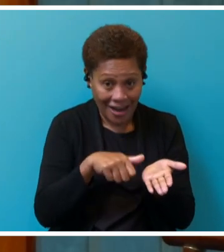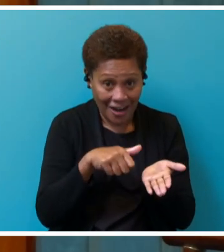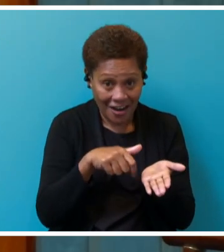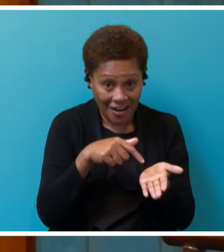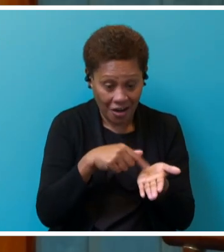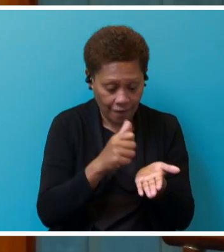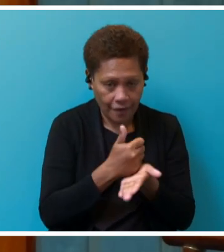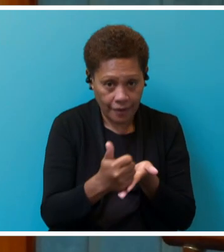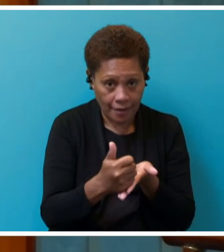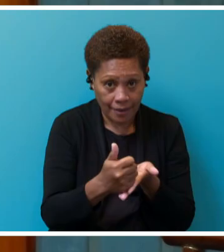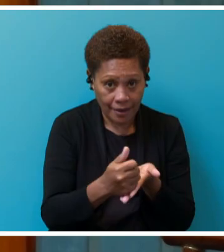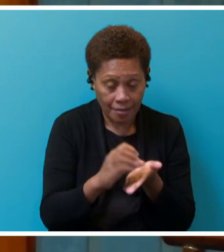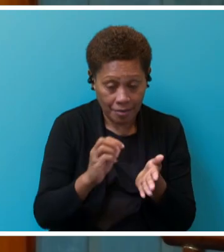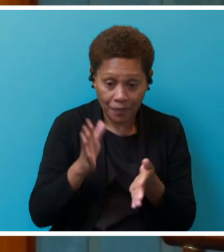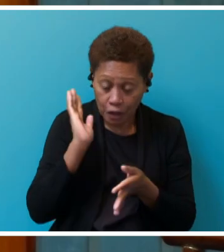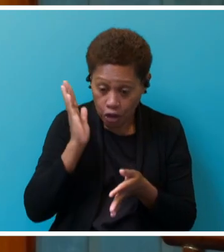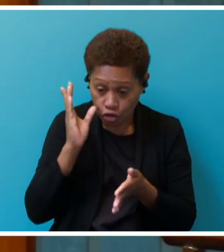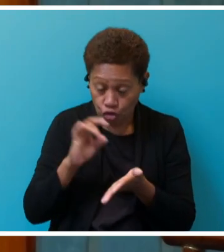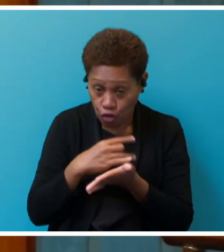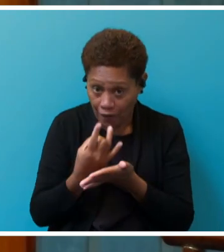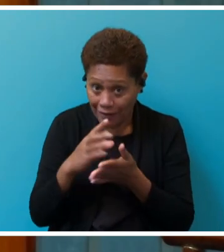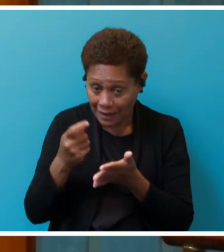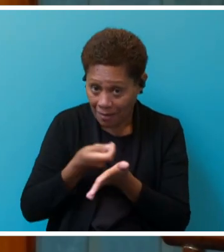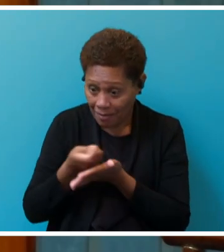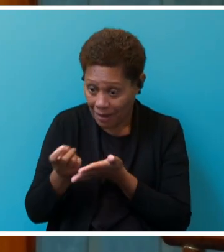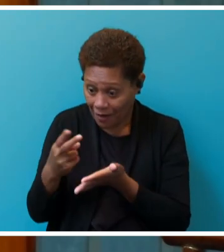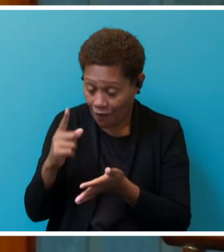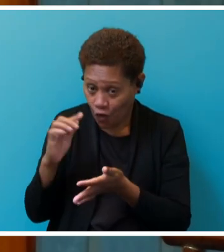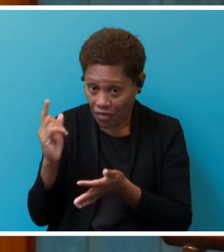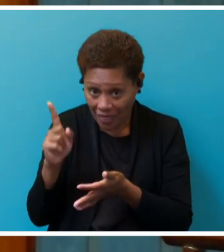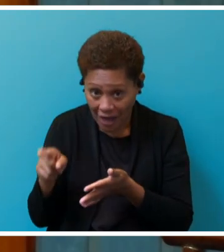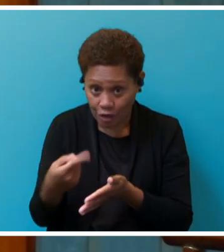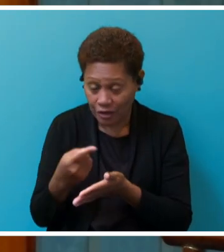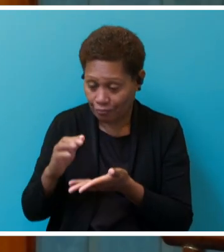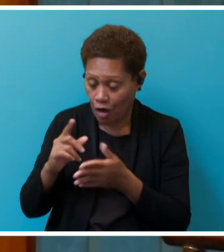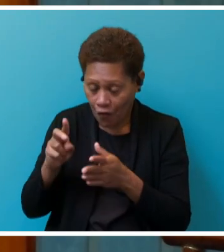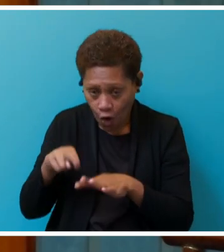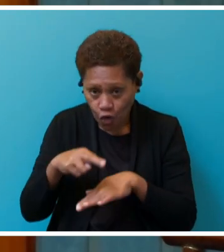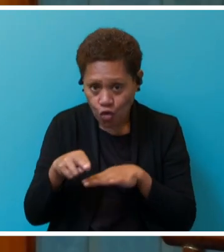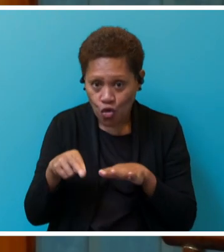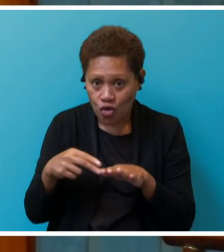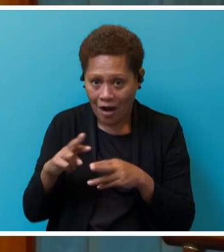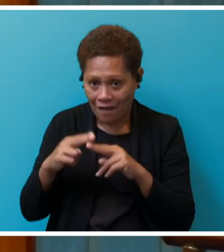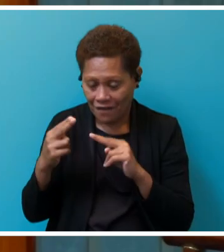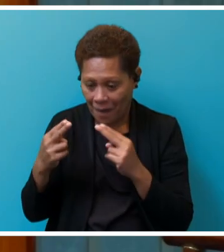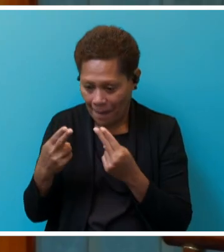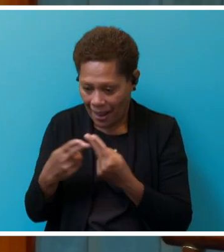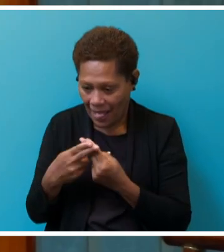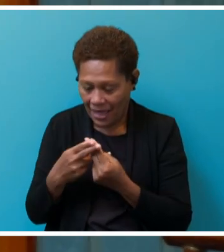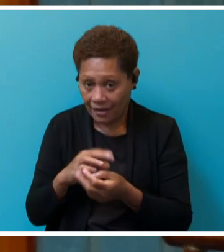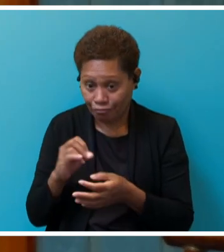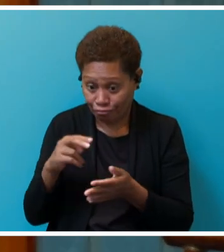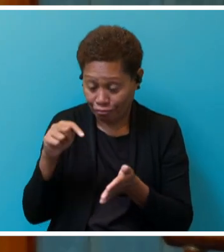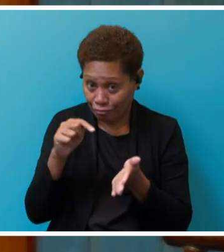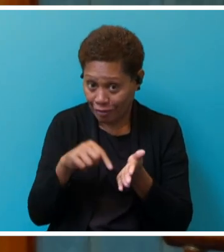table, school fees paid, and hope restored for thousands of rural families. At its heart, the project follows